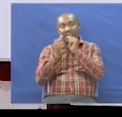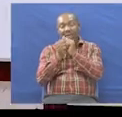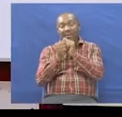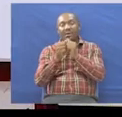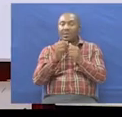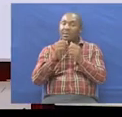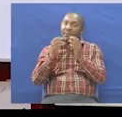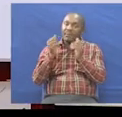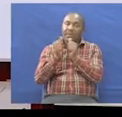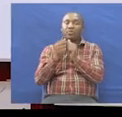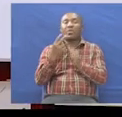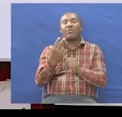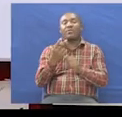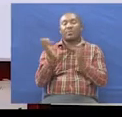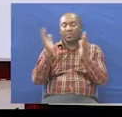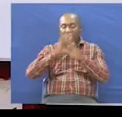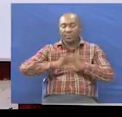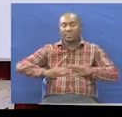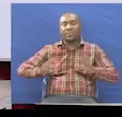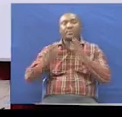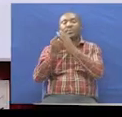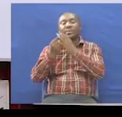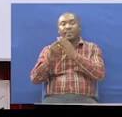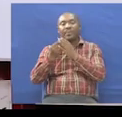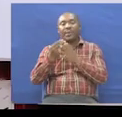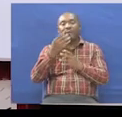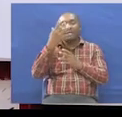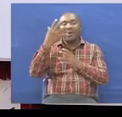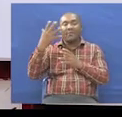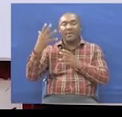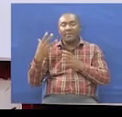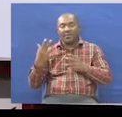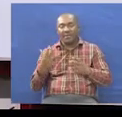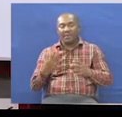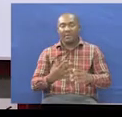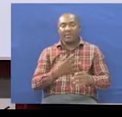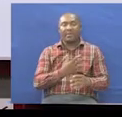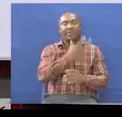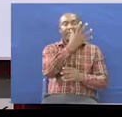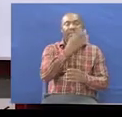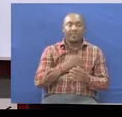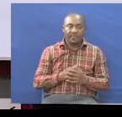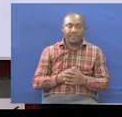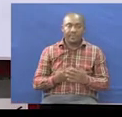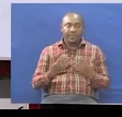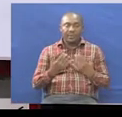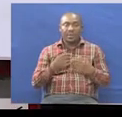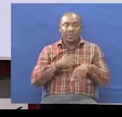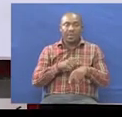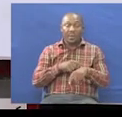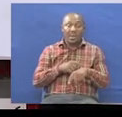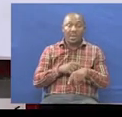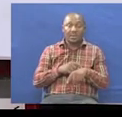We have short arrow there. This arrow shows the hours. When the